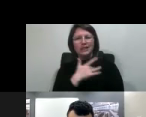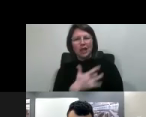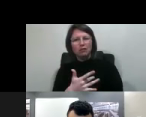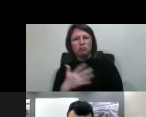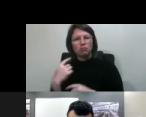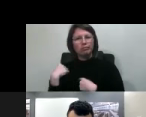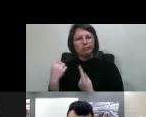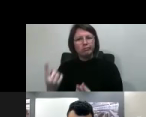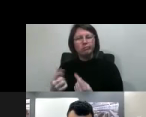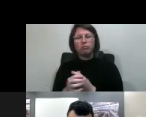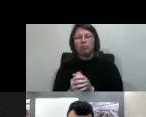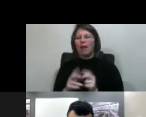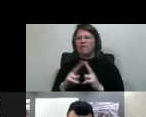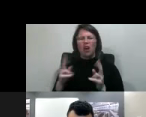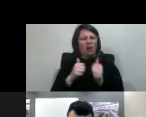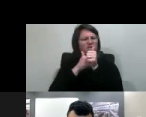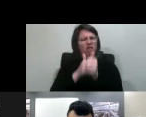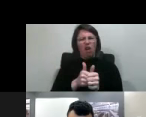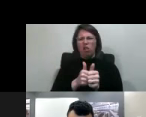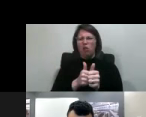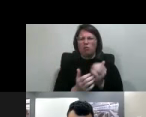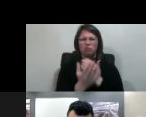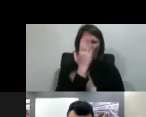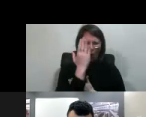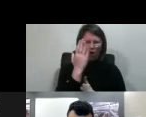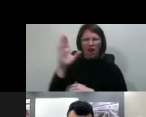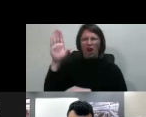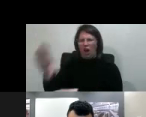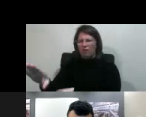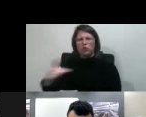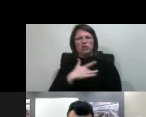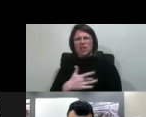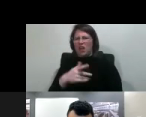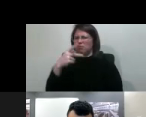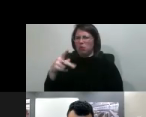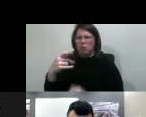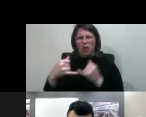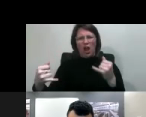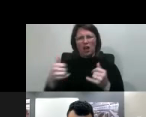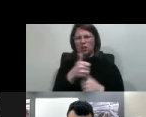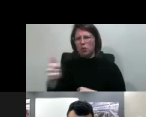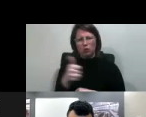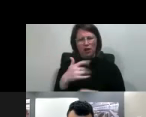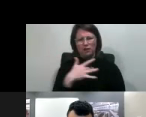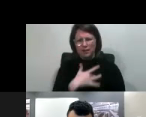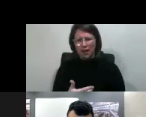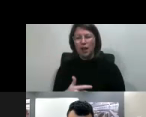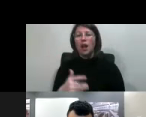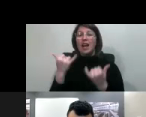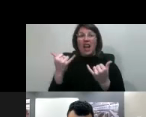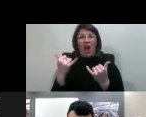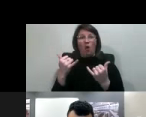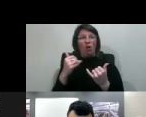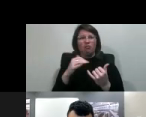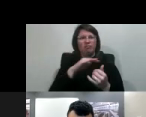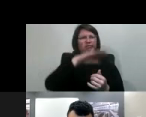We were very much a peak service-oriented mode. And based on some of the changes, we're trying to tailor